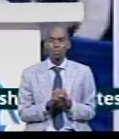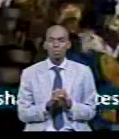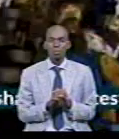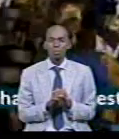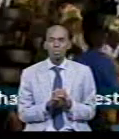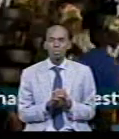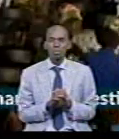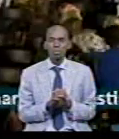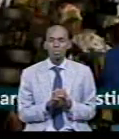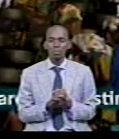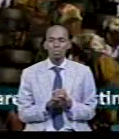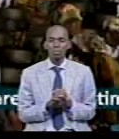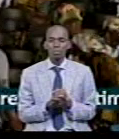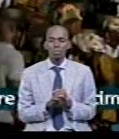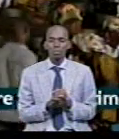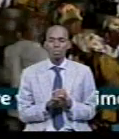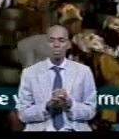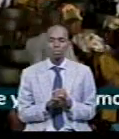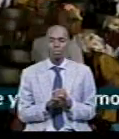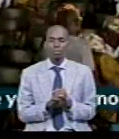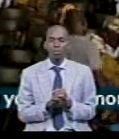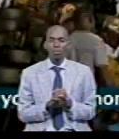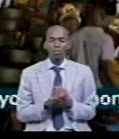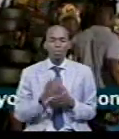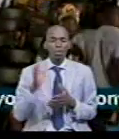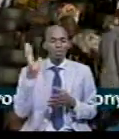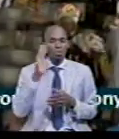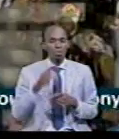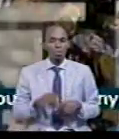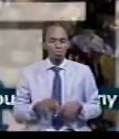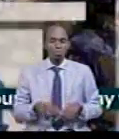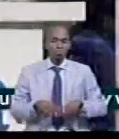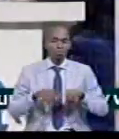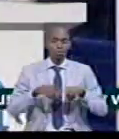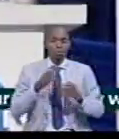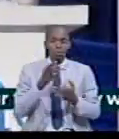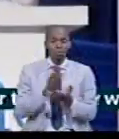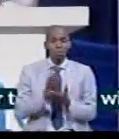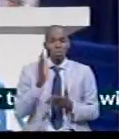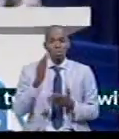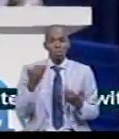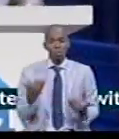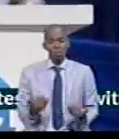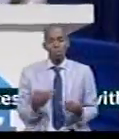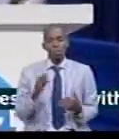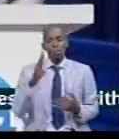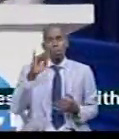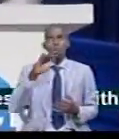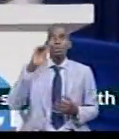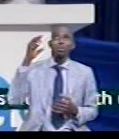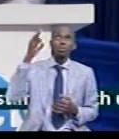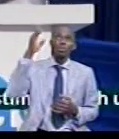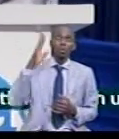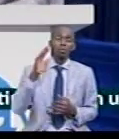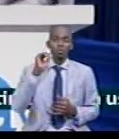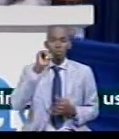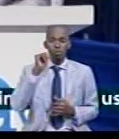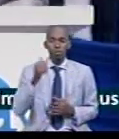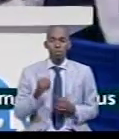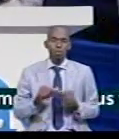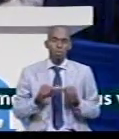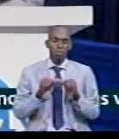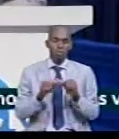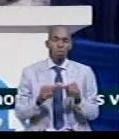Amen. We will end the testimonies here by the grace of God. Tomorrow we will continue. But before we pray the final